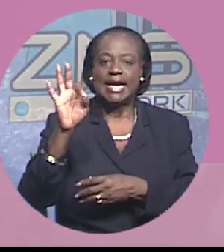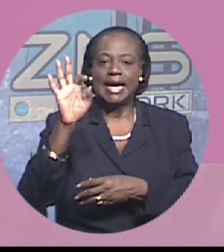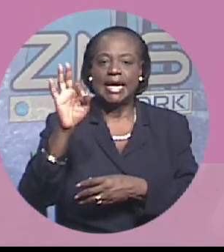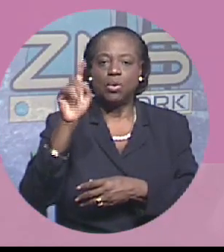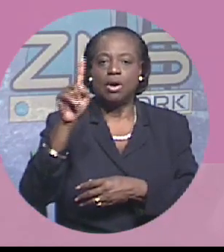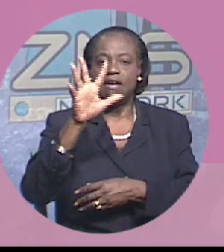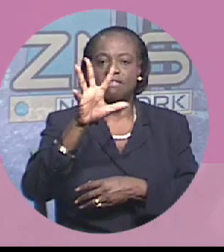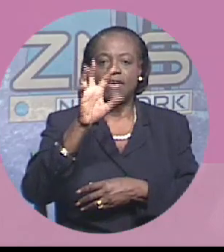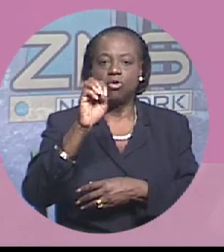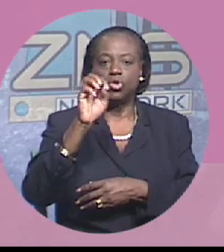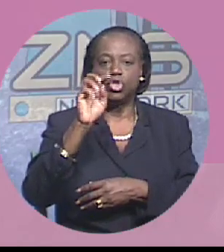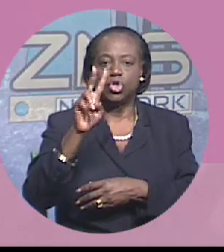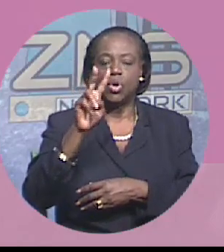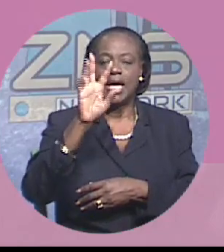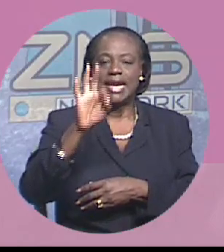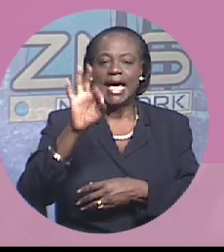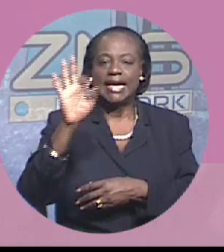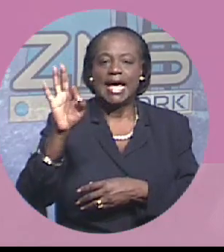502-9991 or